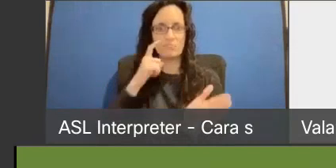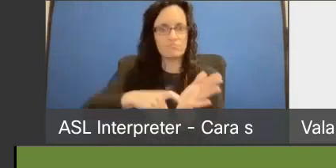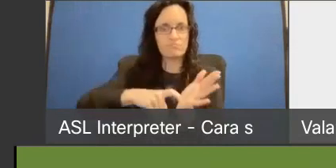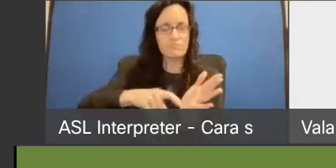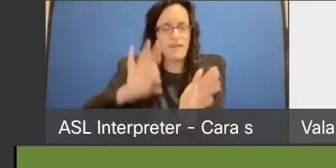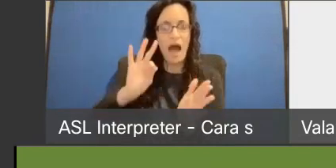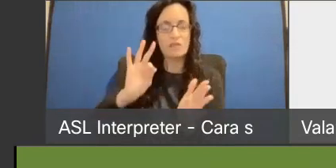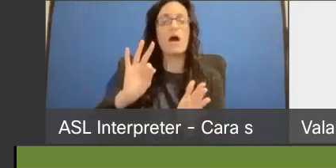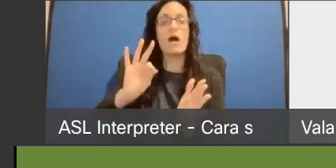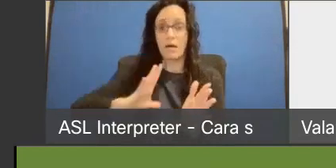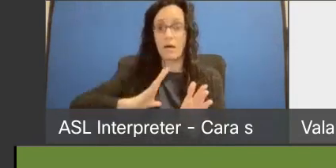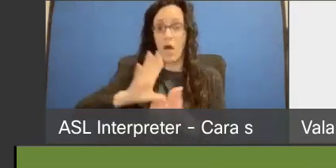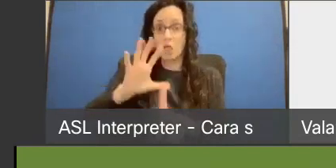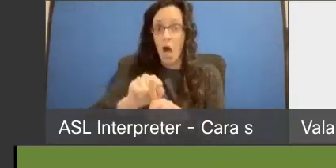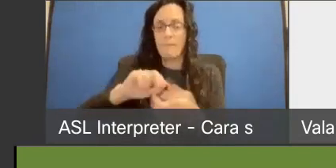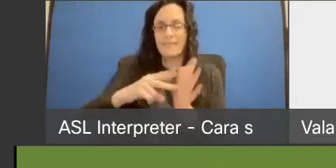earlier.